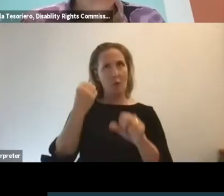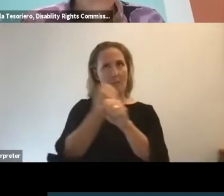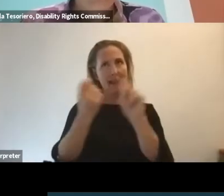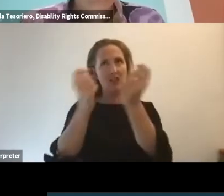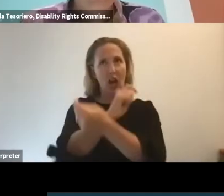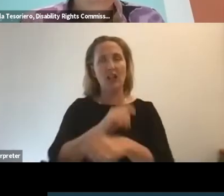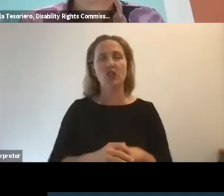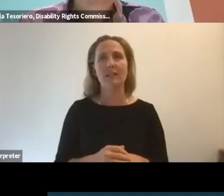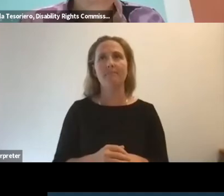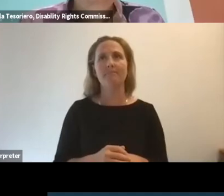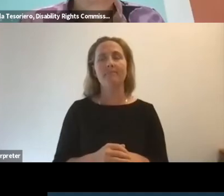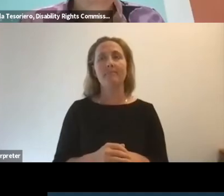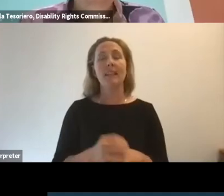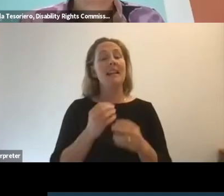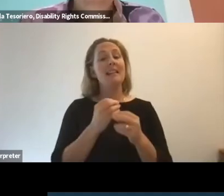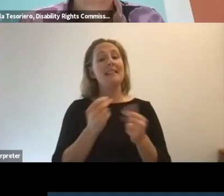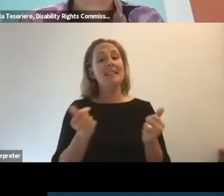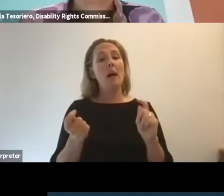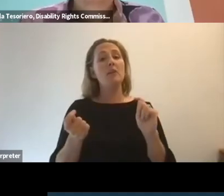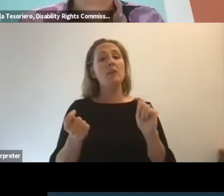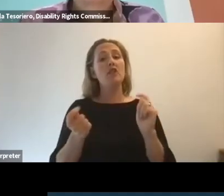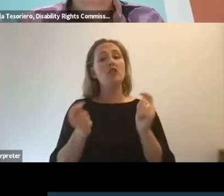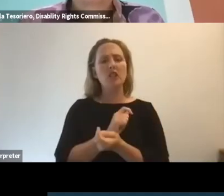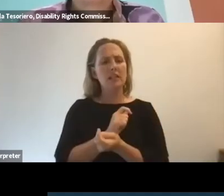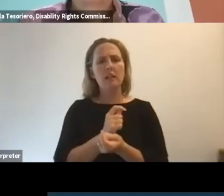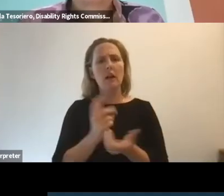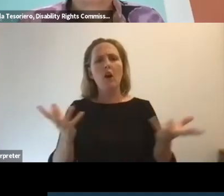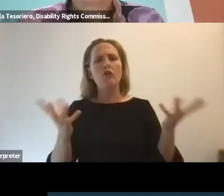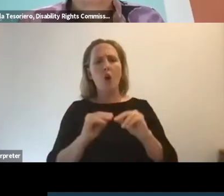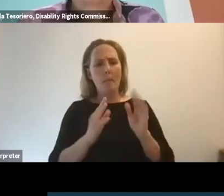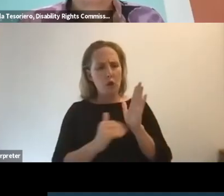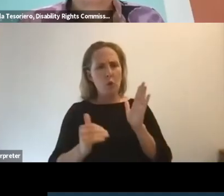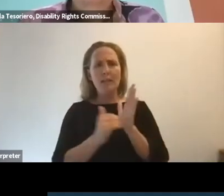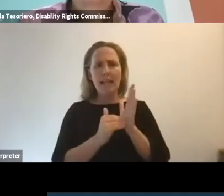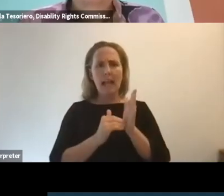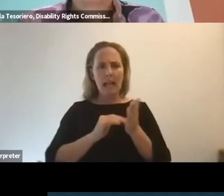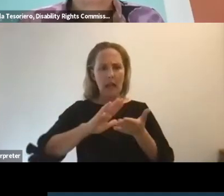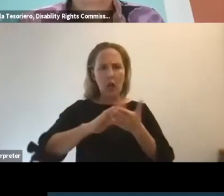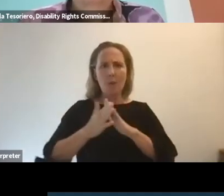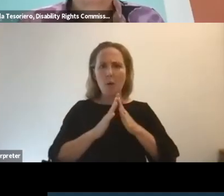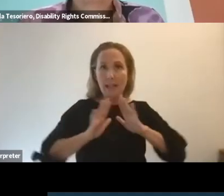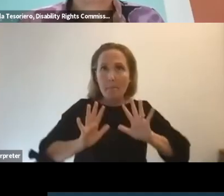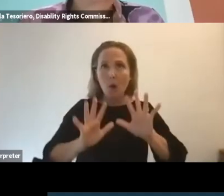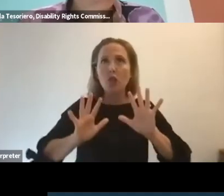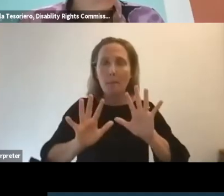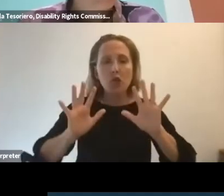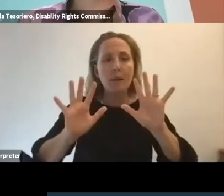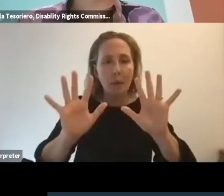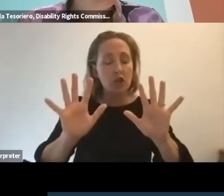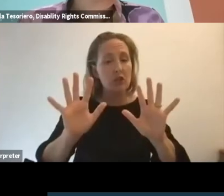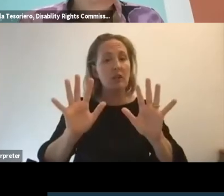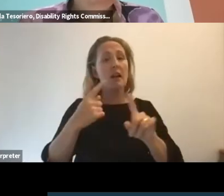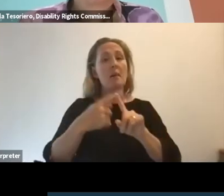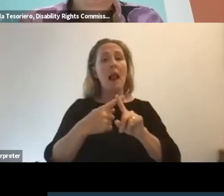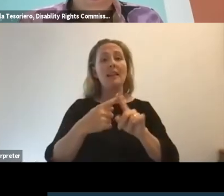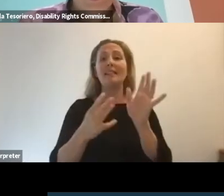the New Zealand community and then the politicians, but to make it